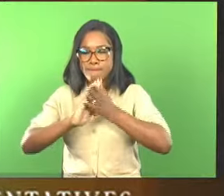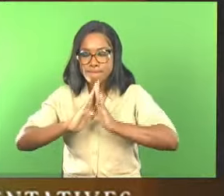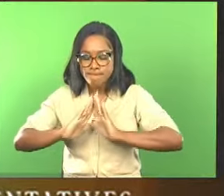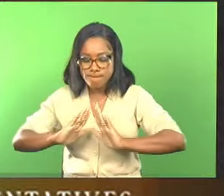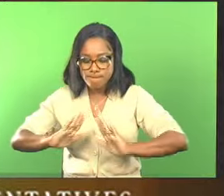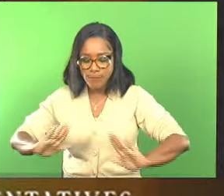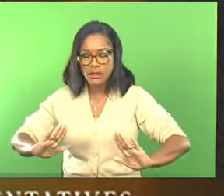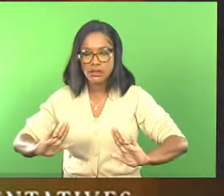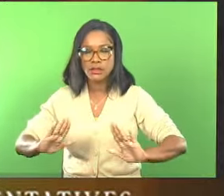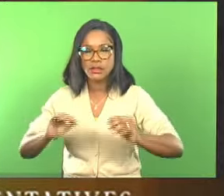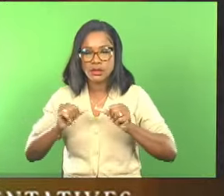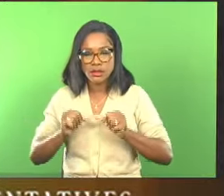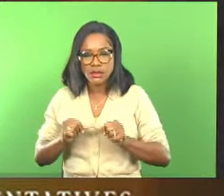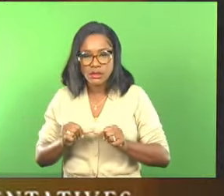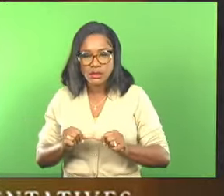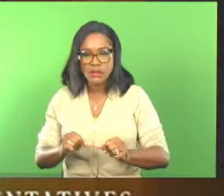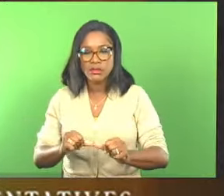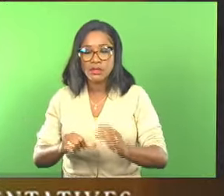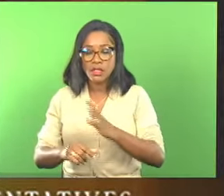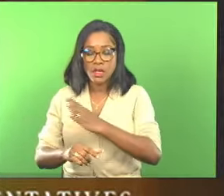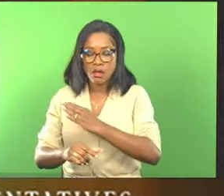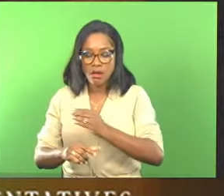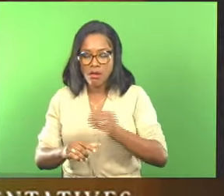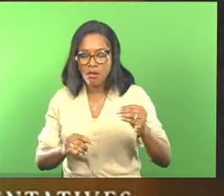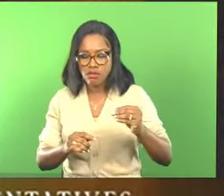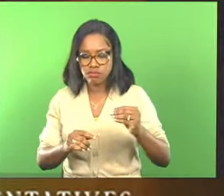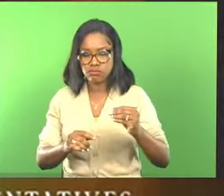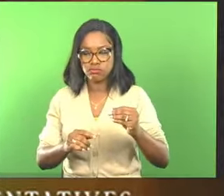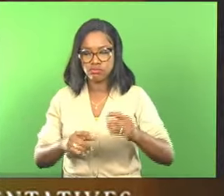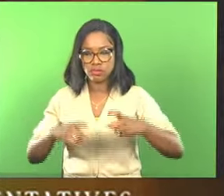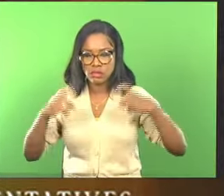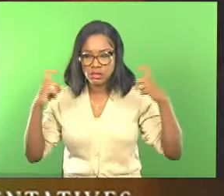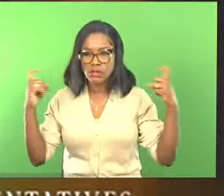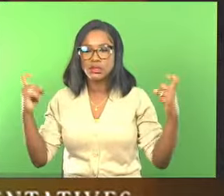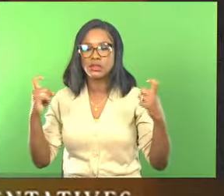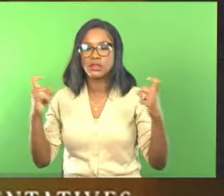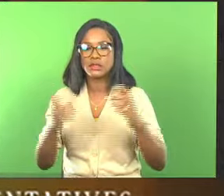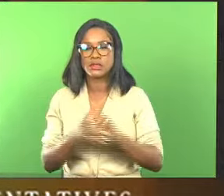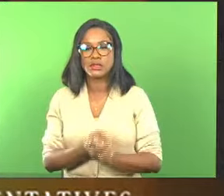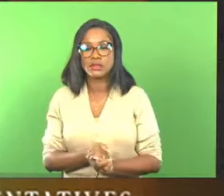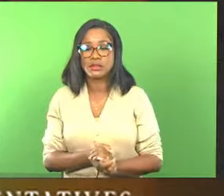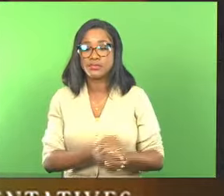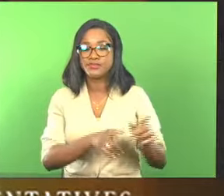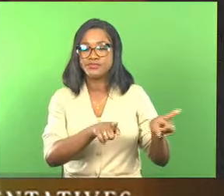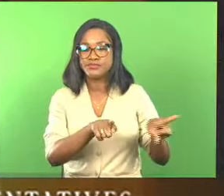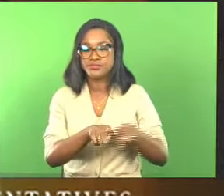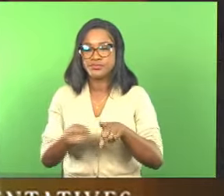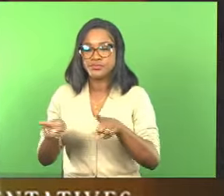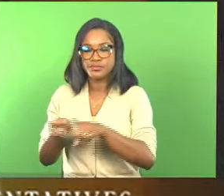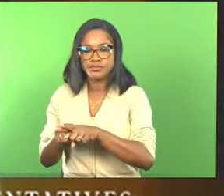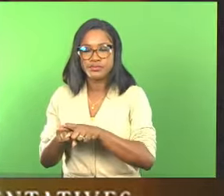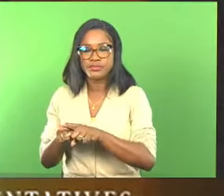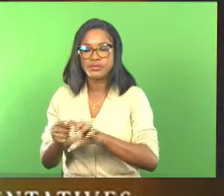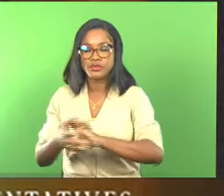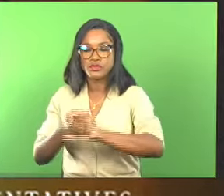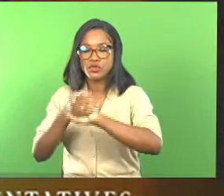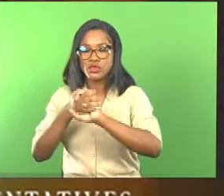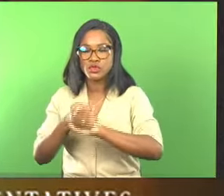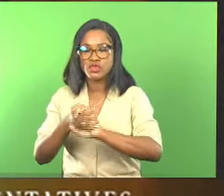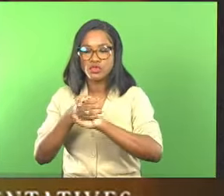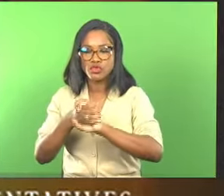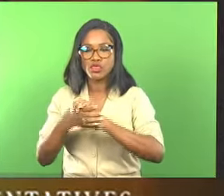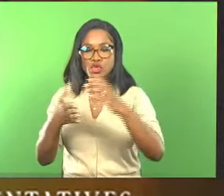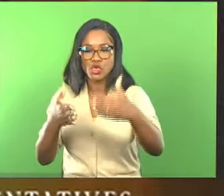stability, and prosperity. I also congratulate the